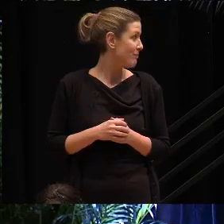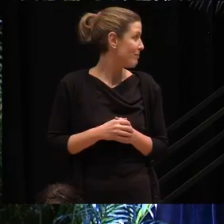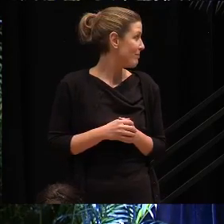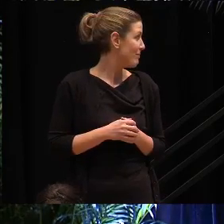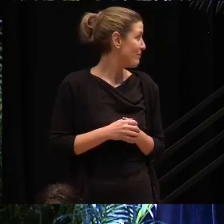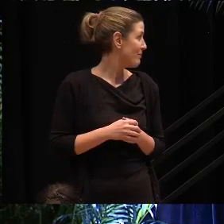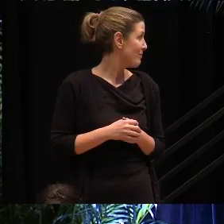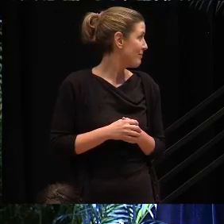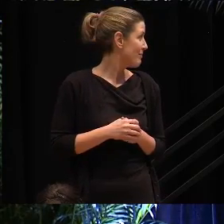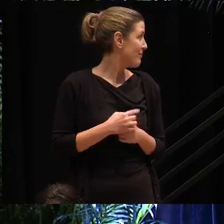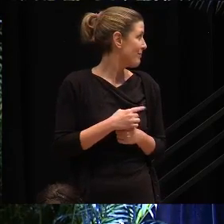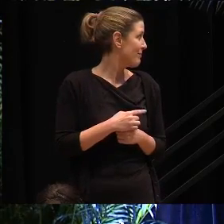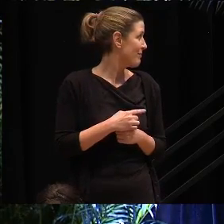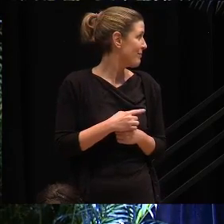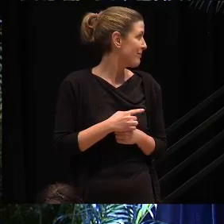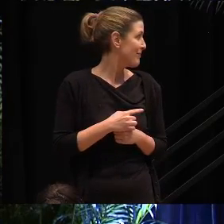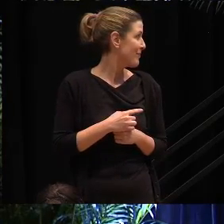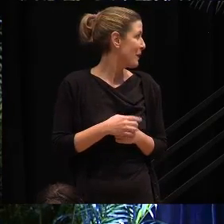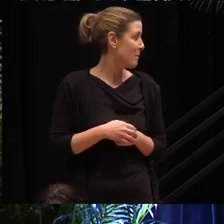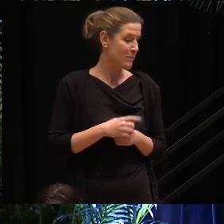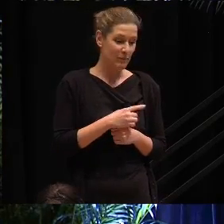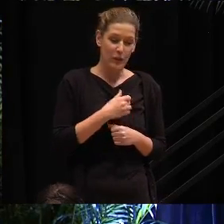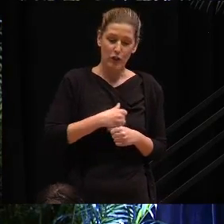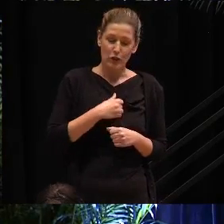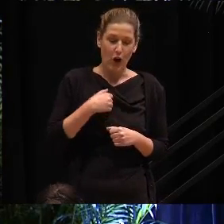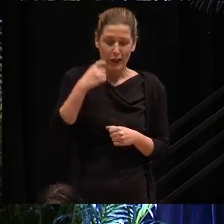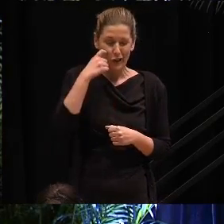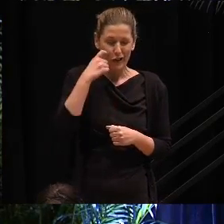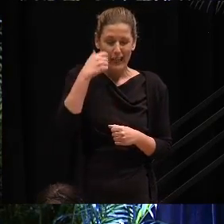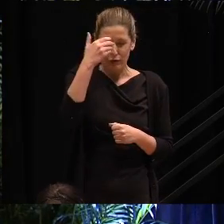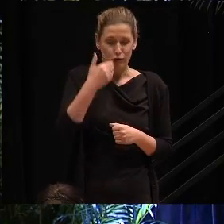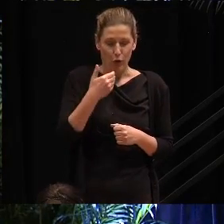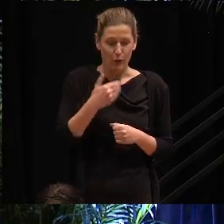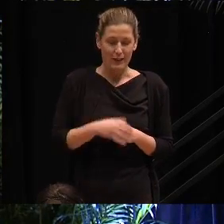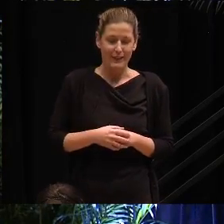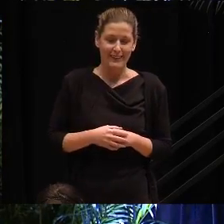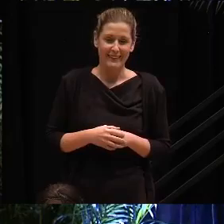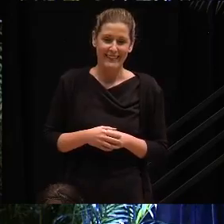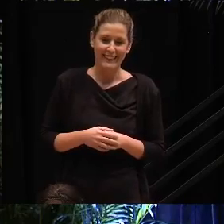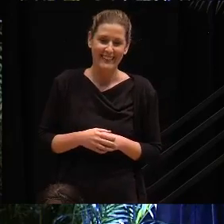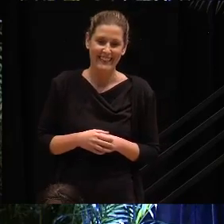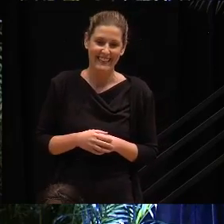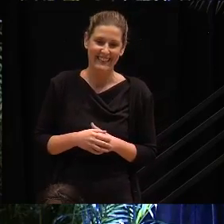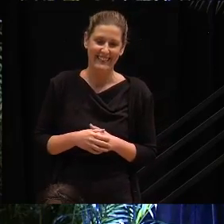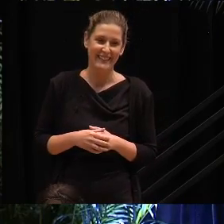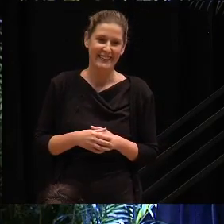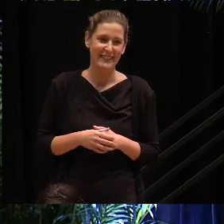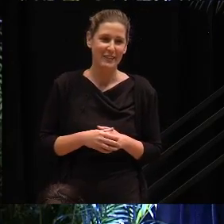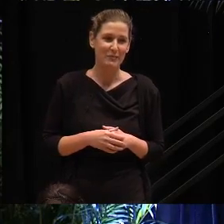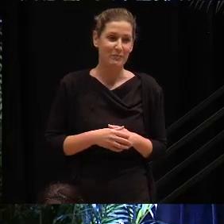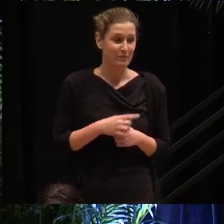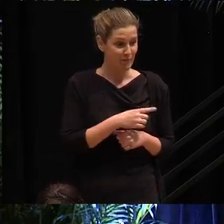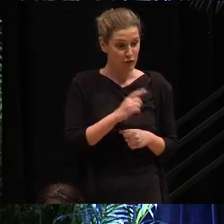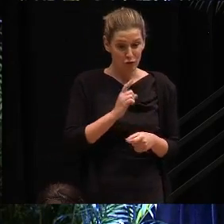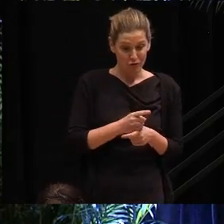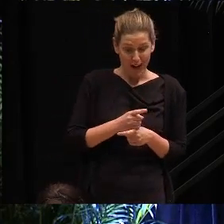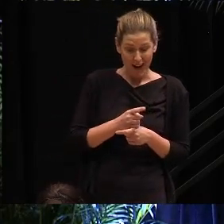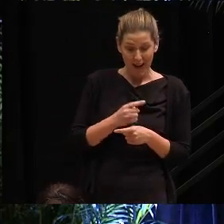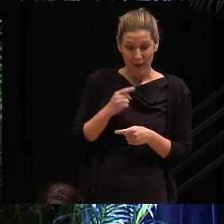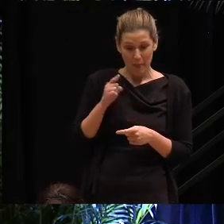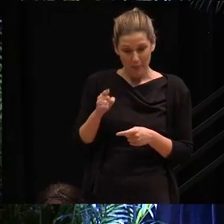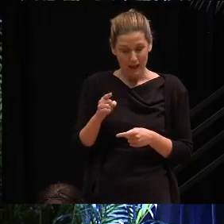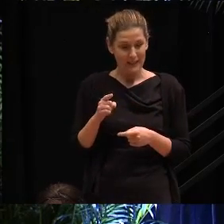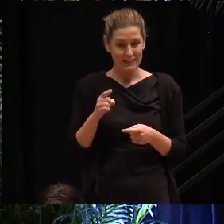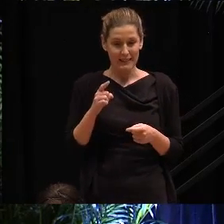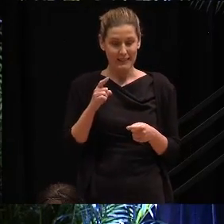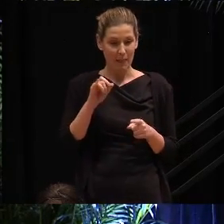Driscoll is. I'm sorry, I just had a stroke. Is Lisa Pelosi right that this all comes out in the